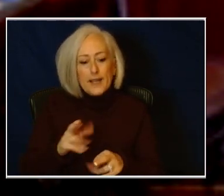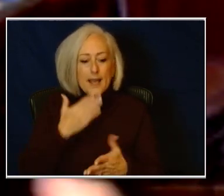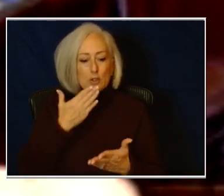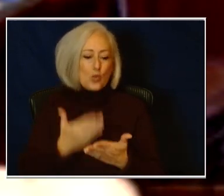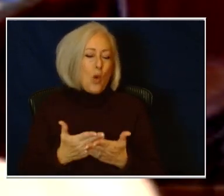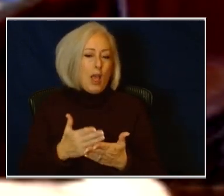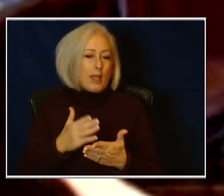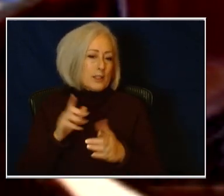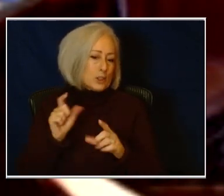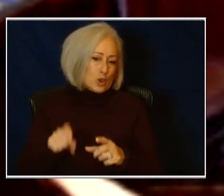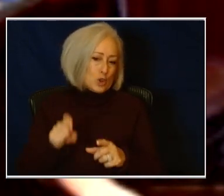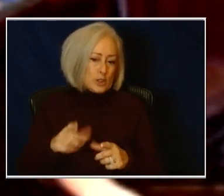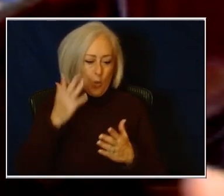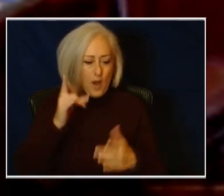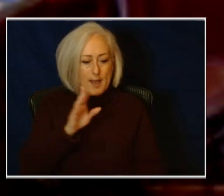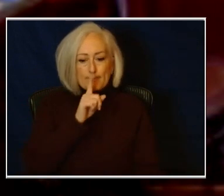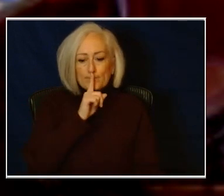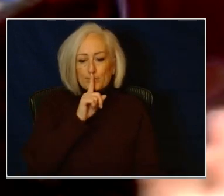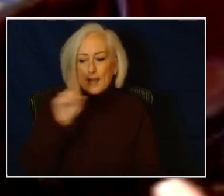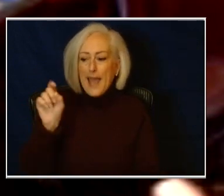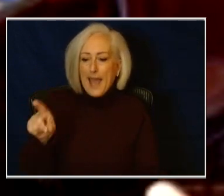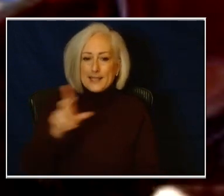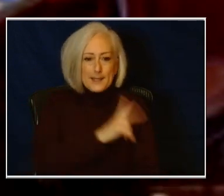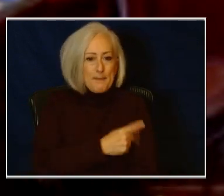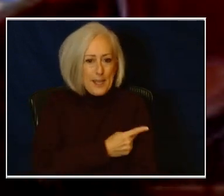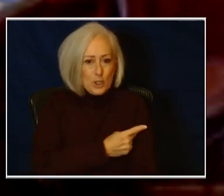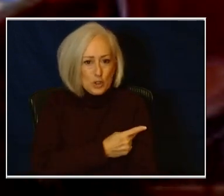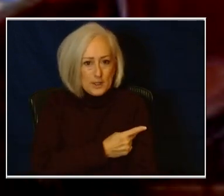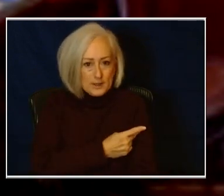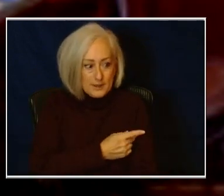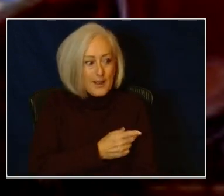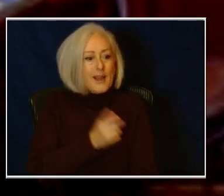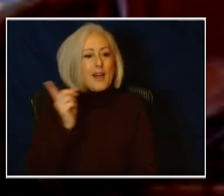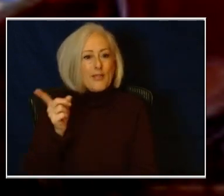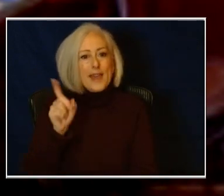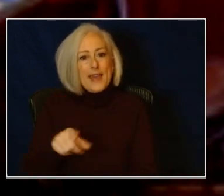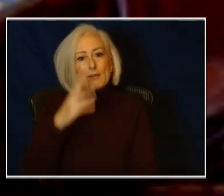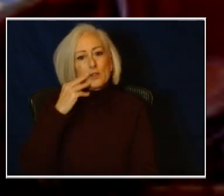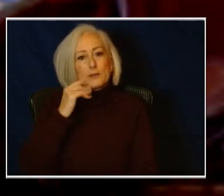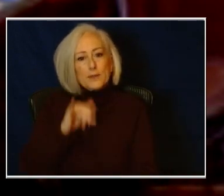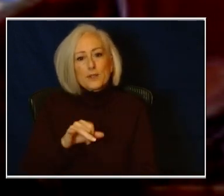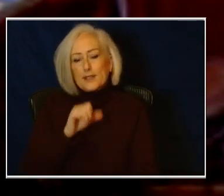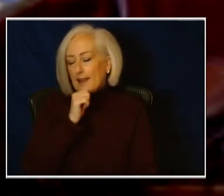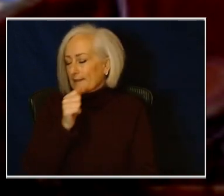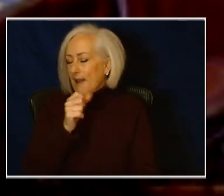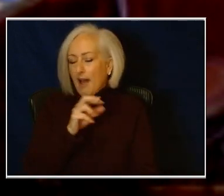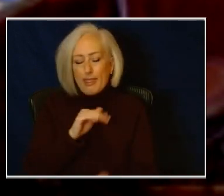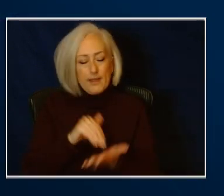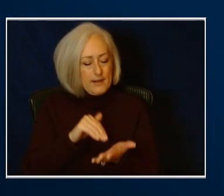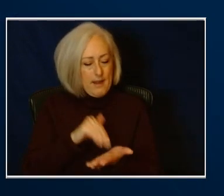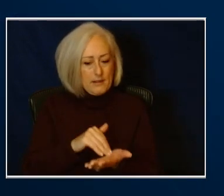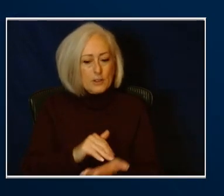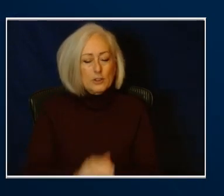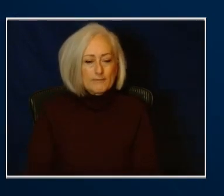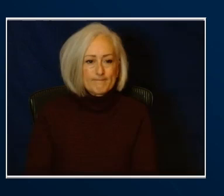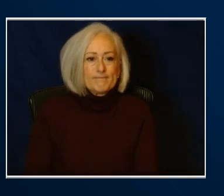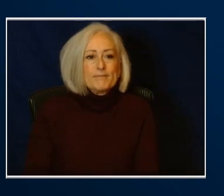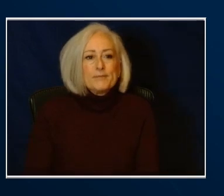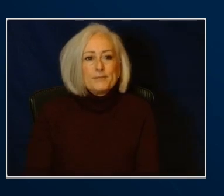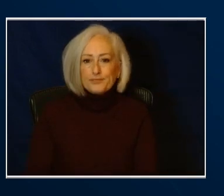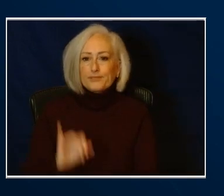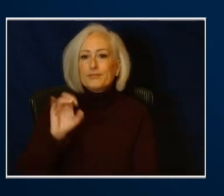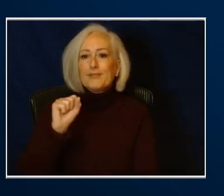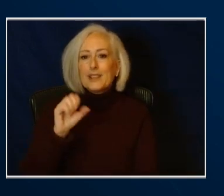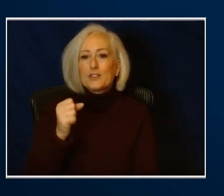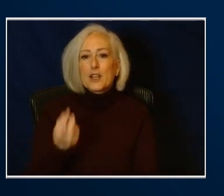because they didn't ask the patient what they felt. And they're the ones that are having to go through it, not the doctor. Yeah. Jess. All right, two